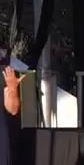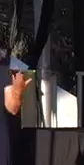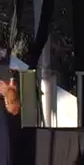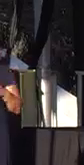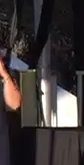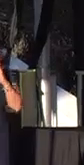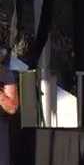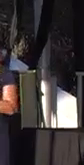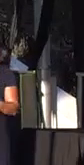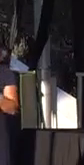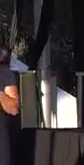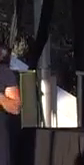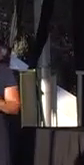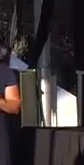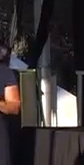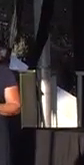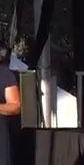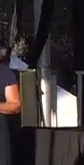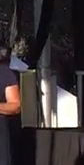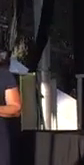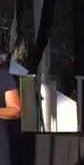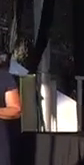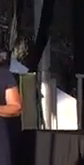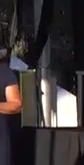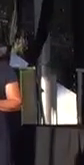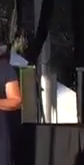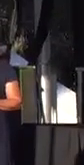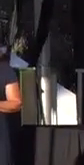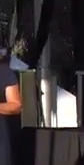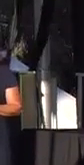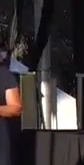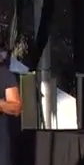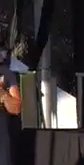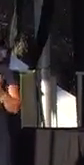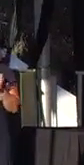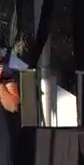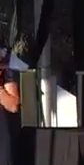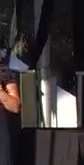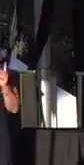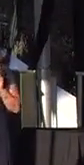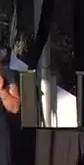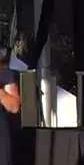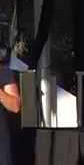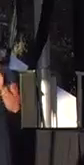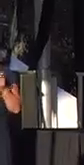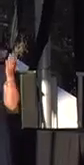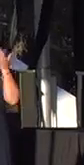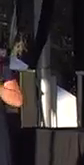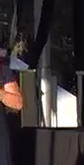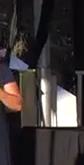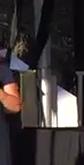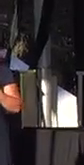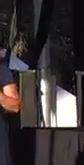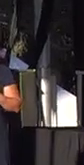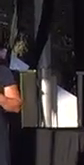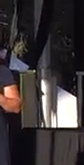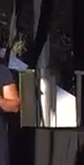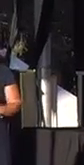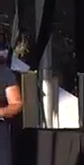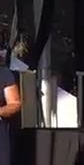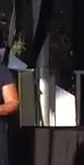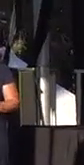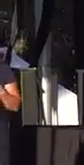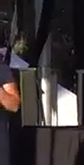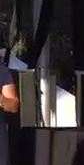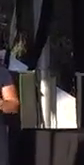Before I get started, I want to honor a group of people that often doesn't get recognized, and that is the hardworking staff of the Pride office who is